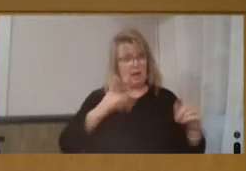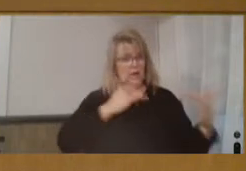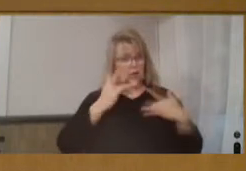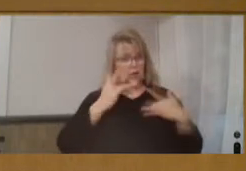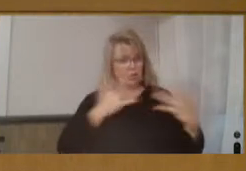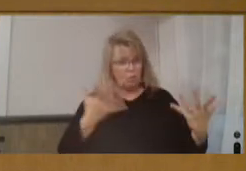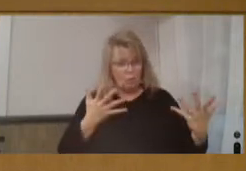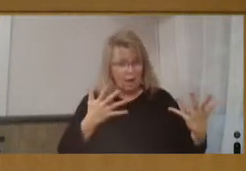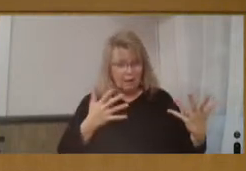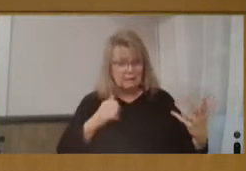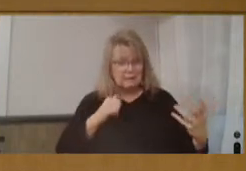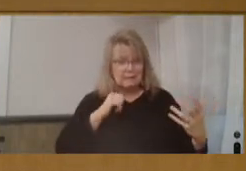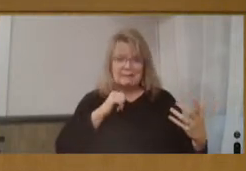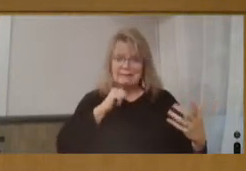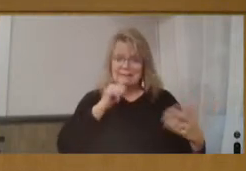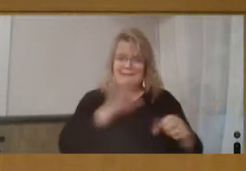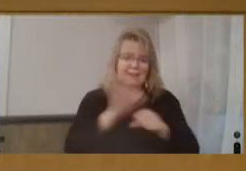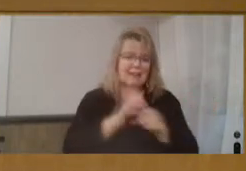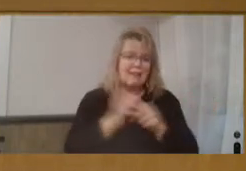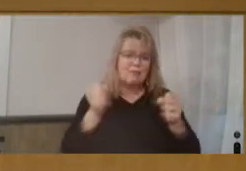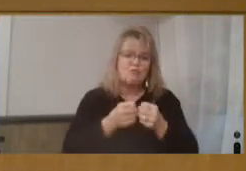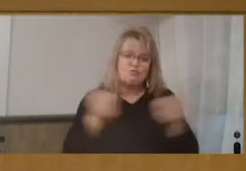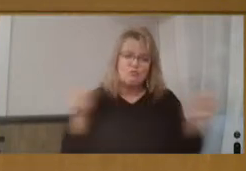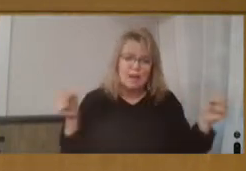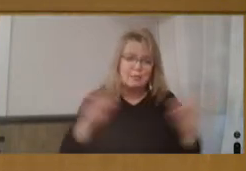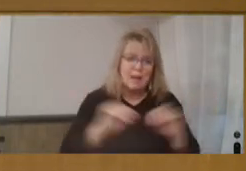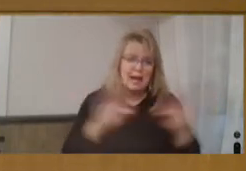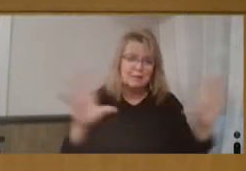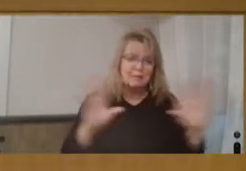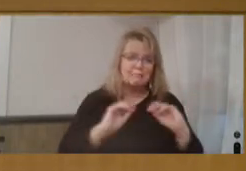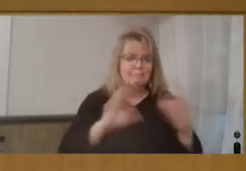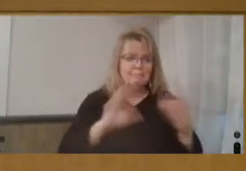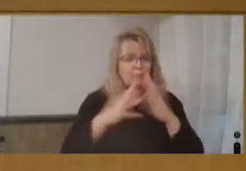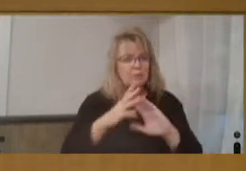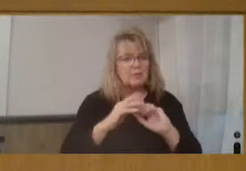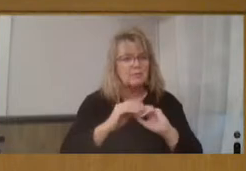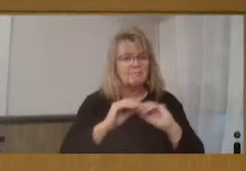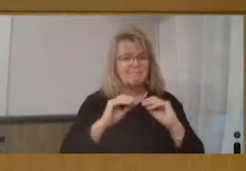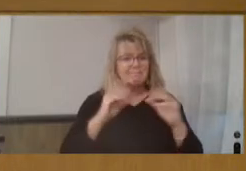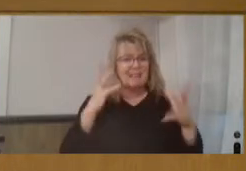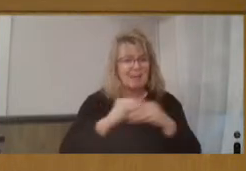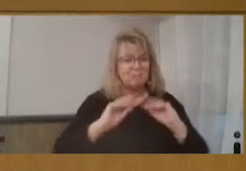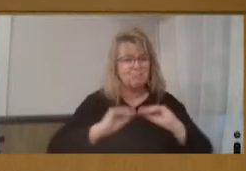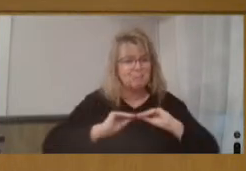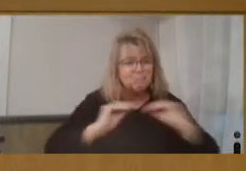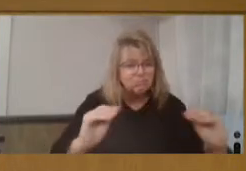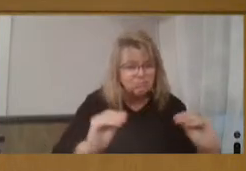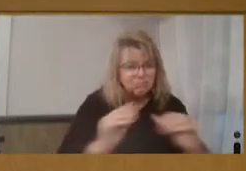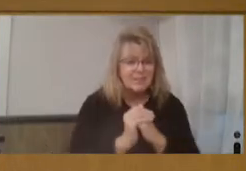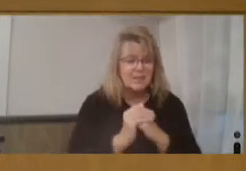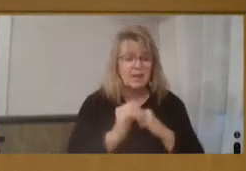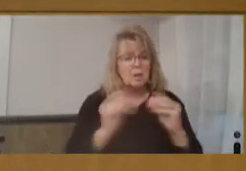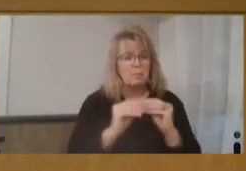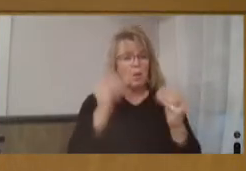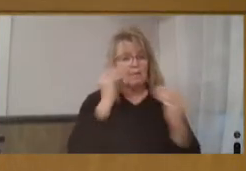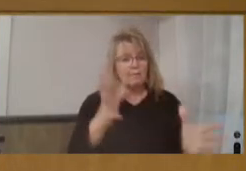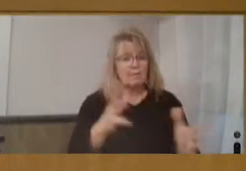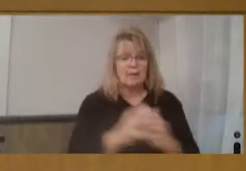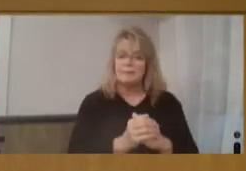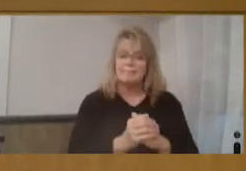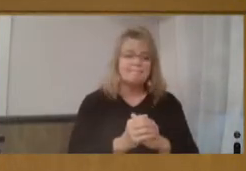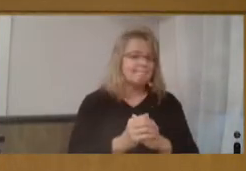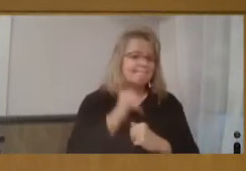of transparency and that our community has had no involvement. We need more information and simply have not been afforded